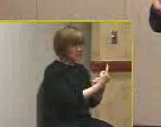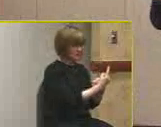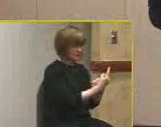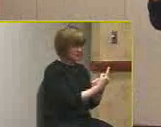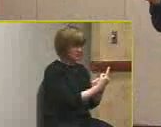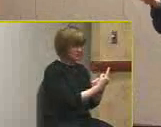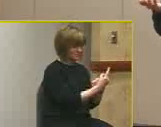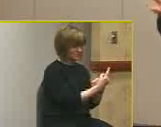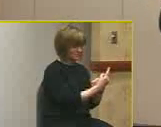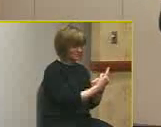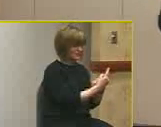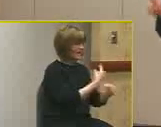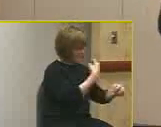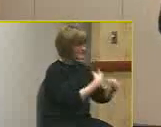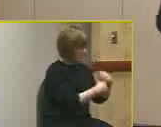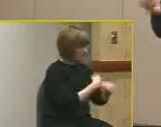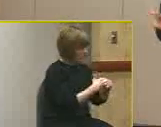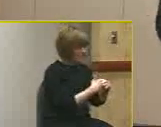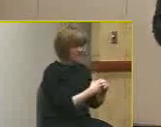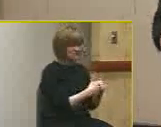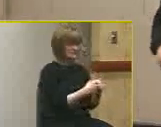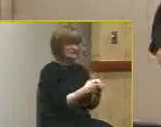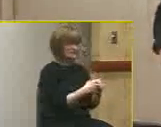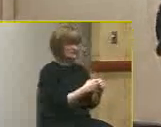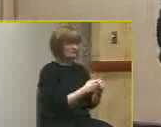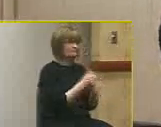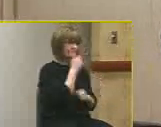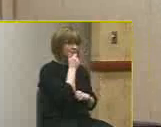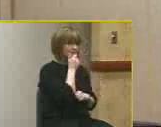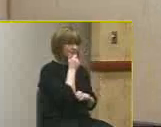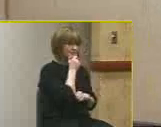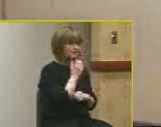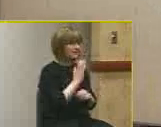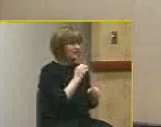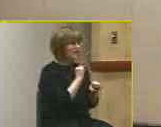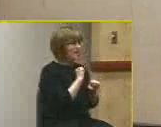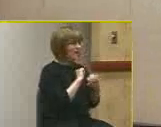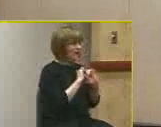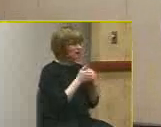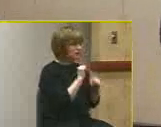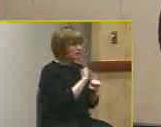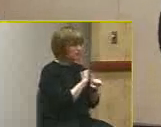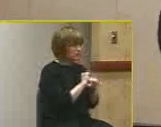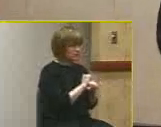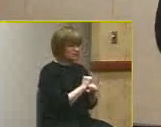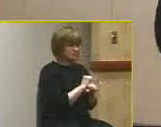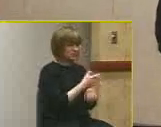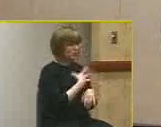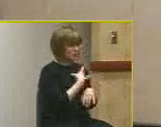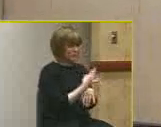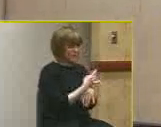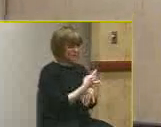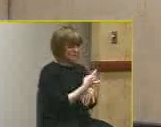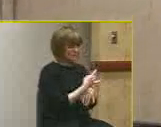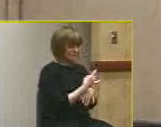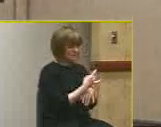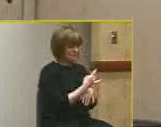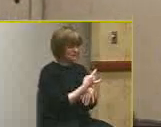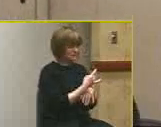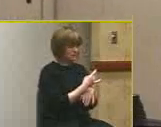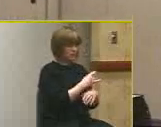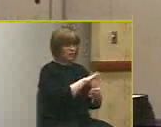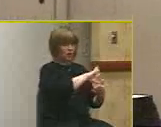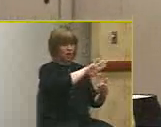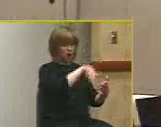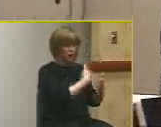is difficult, which means, so how's this going to work? So we would like, when this is all